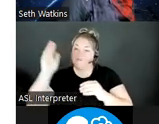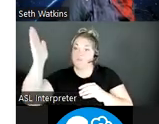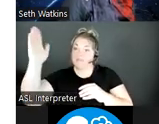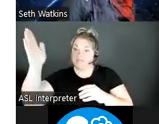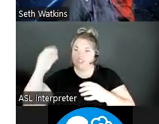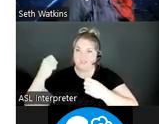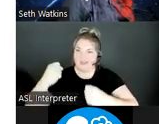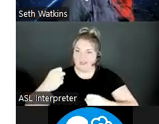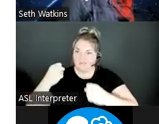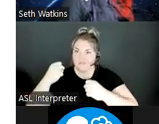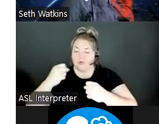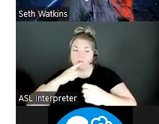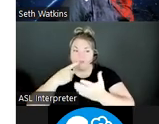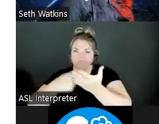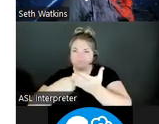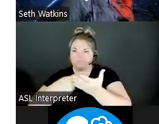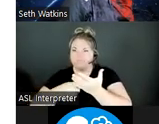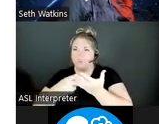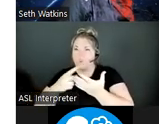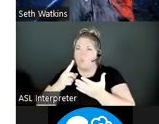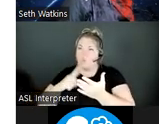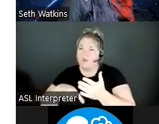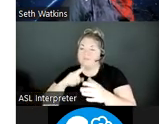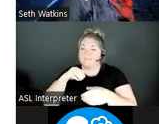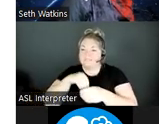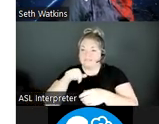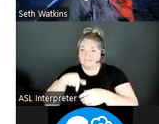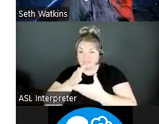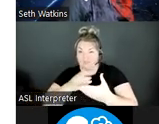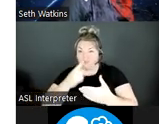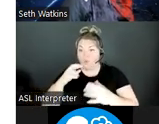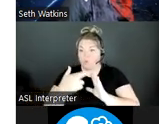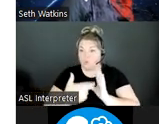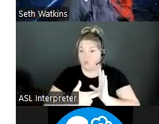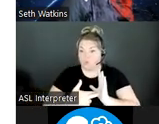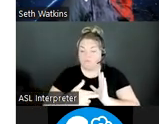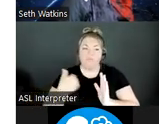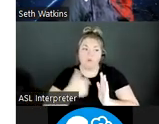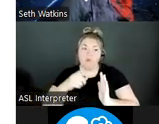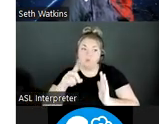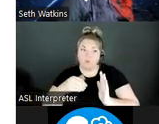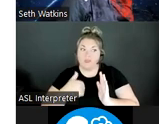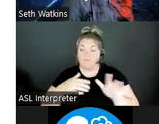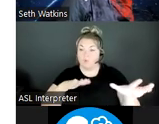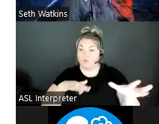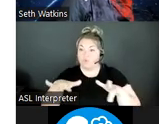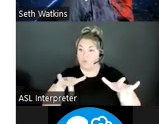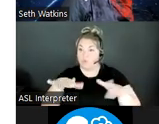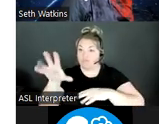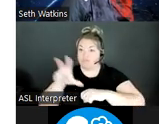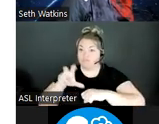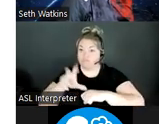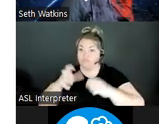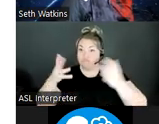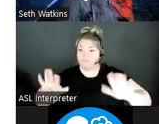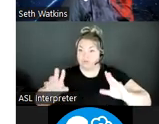heavy and really talking through what is in this section of the rules. We do have those recorded and they're available